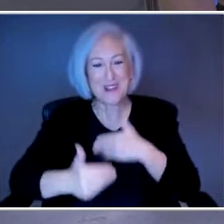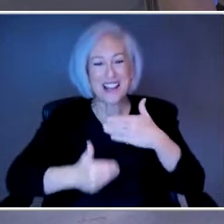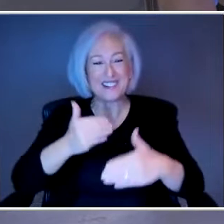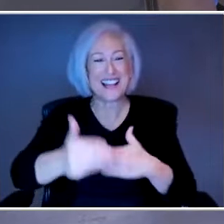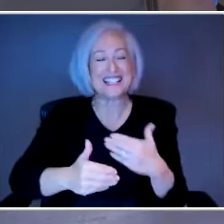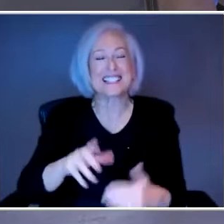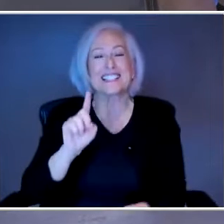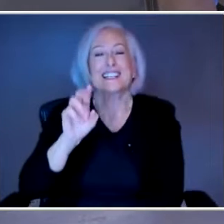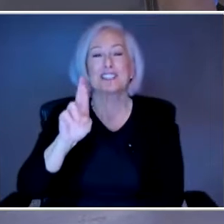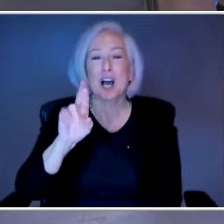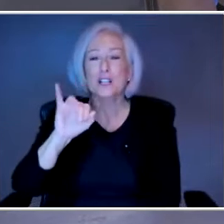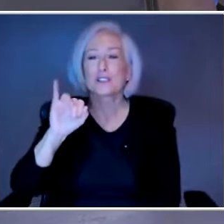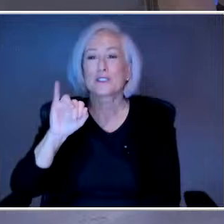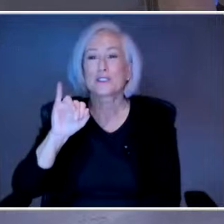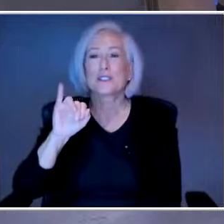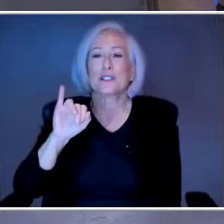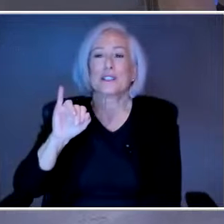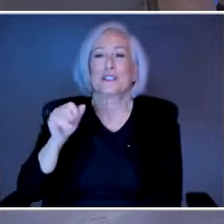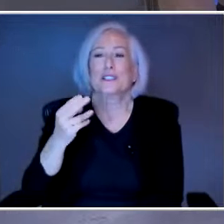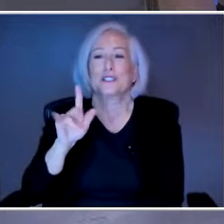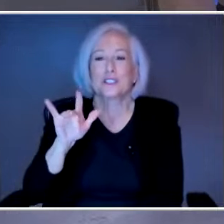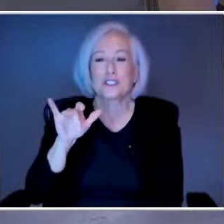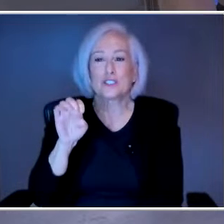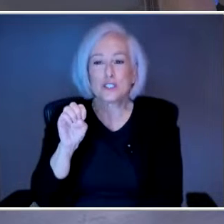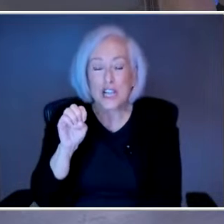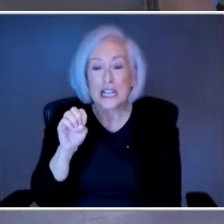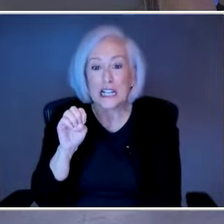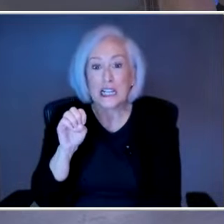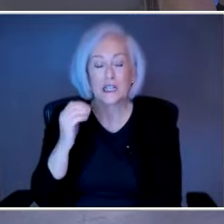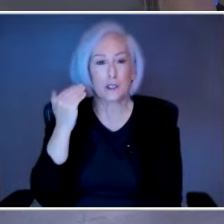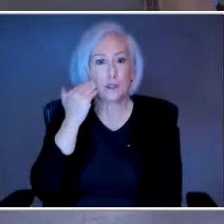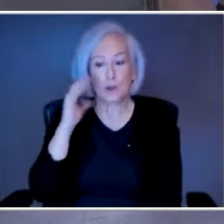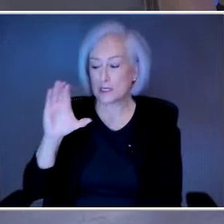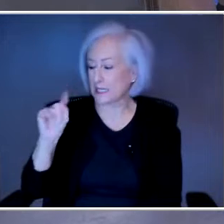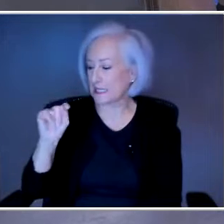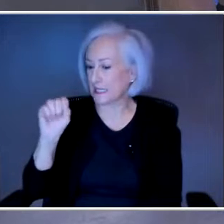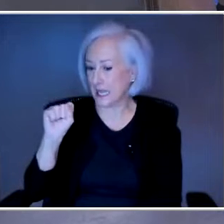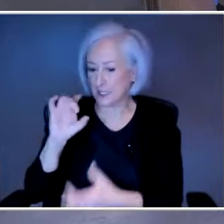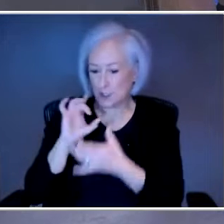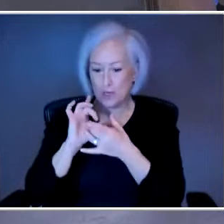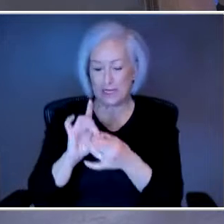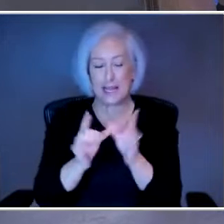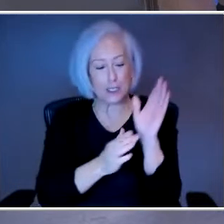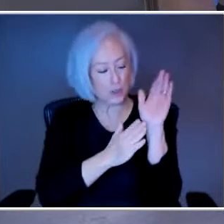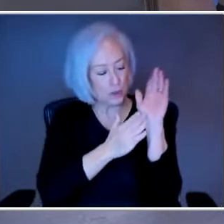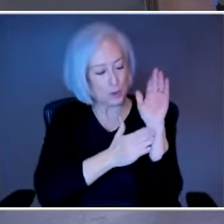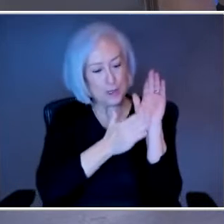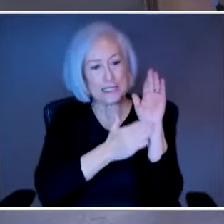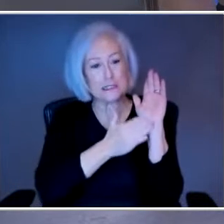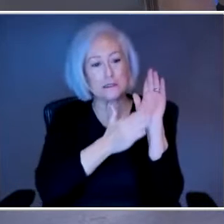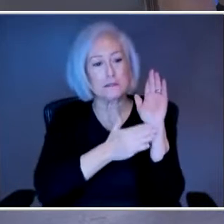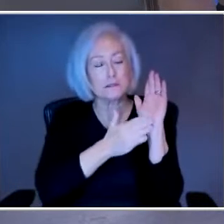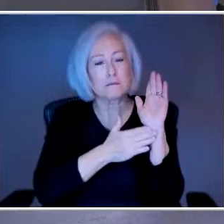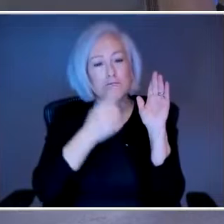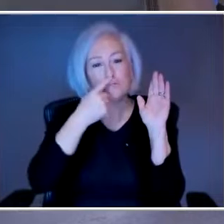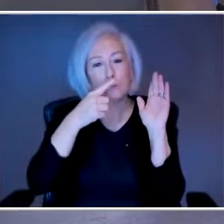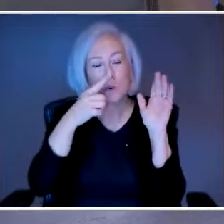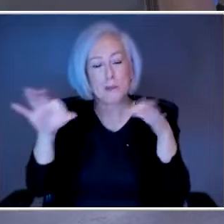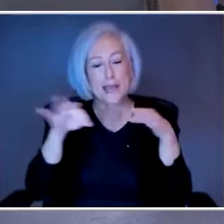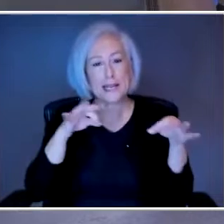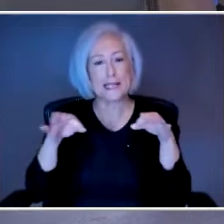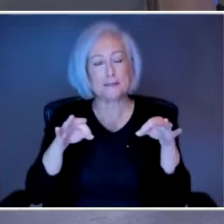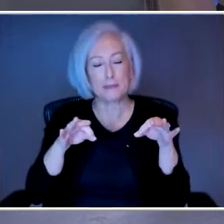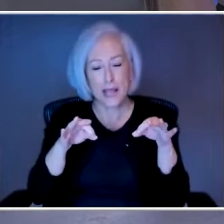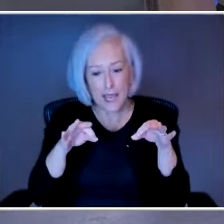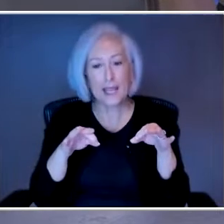of people know that carpal tunnel syndrome has something to do with the wrist. That's what we hear about. But explain the anatomy of the wrist and